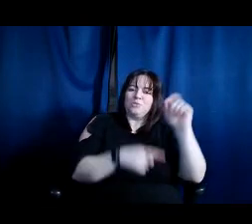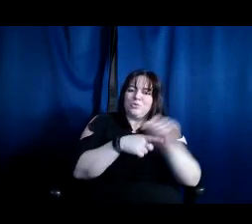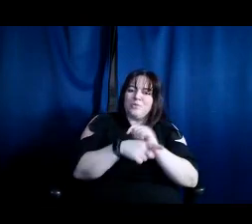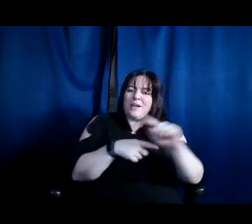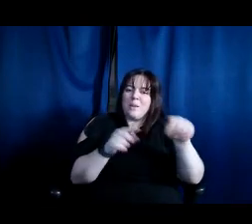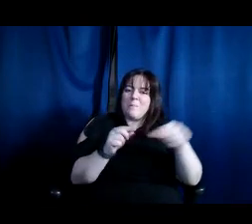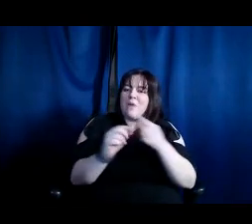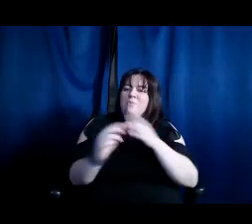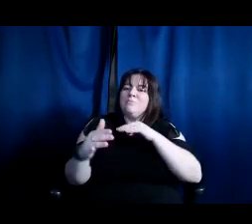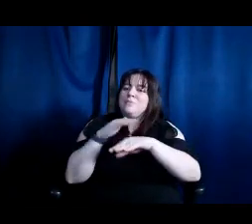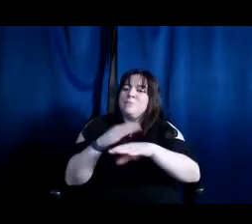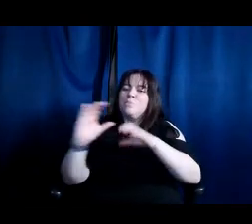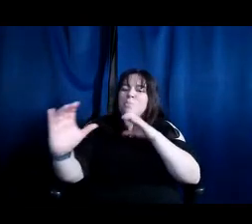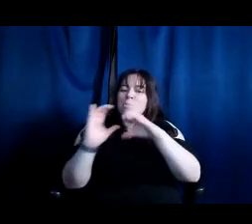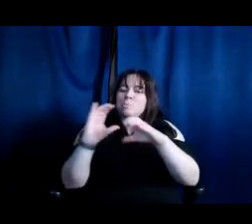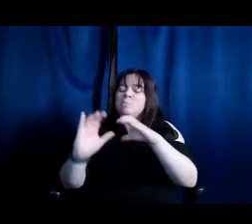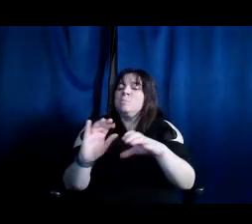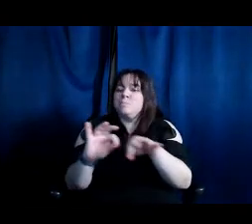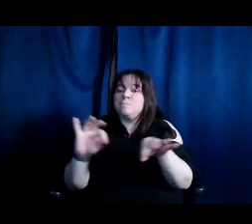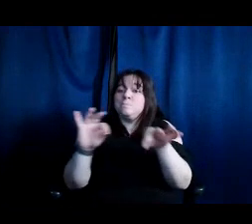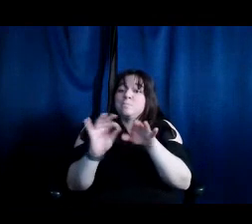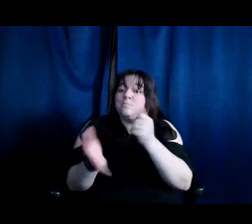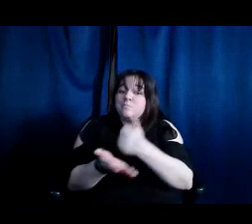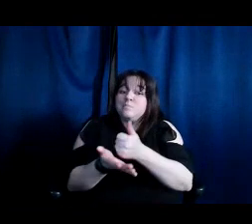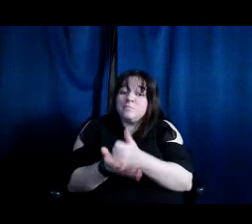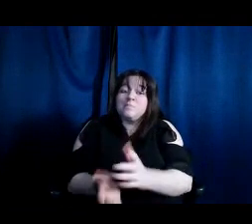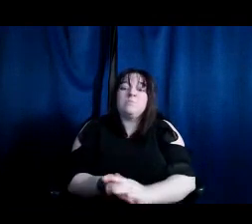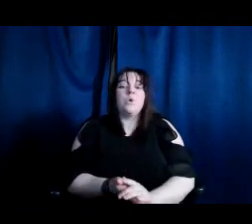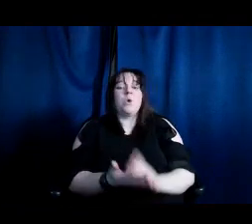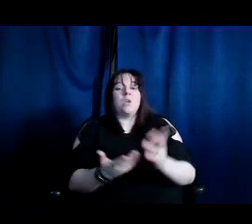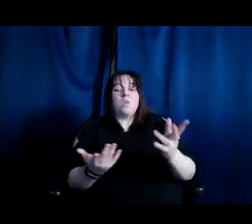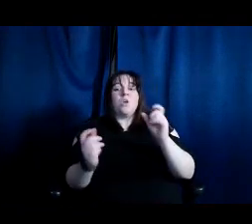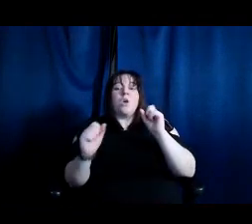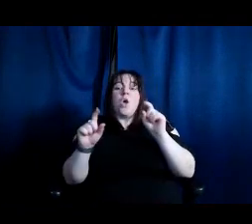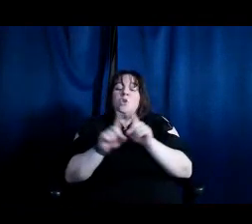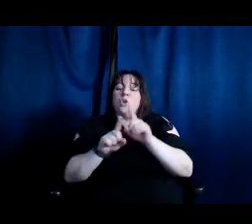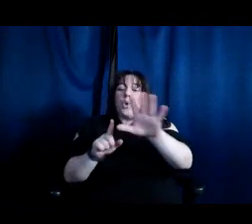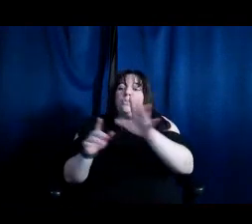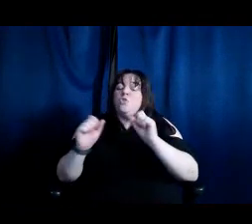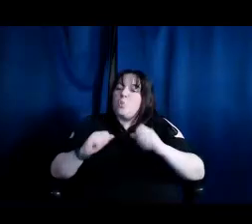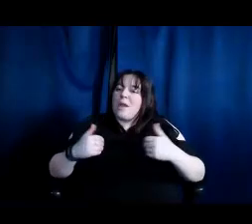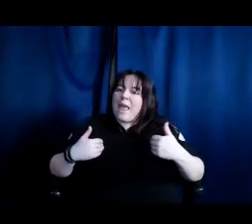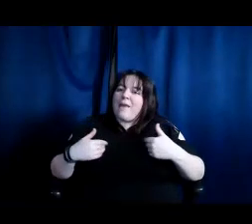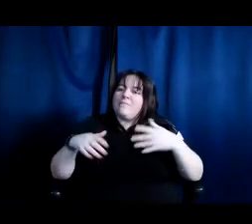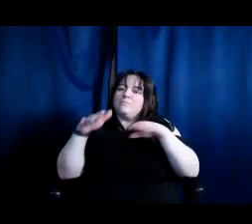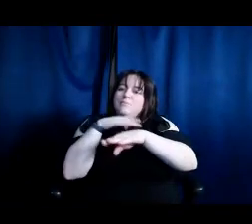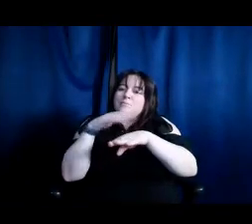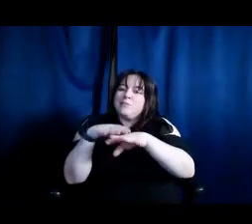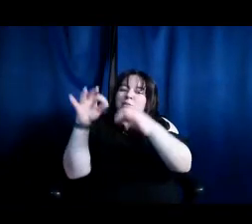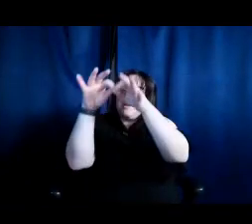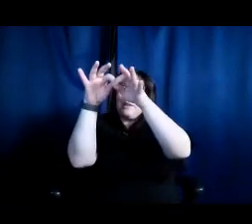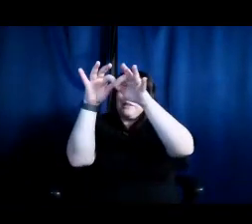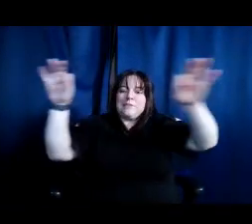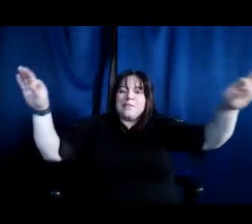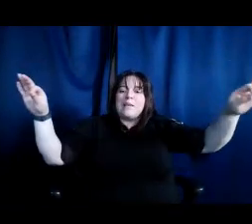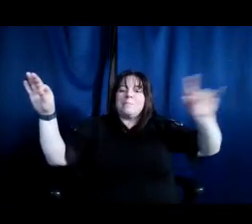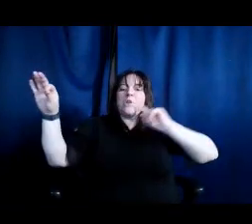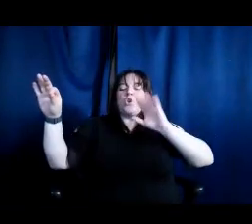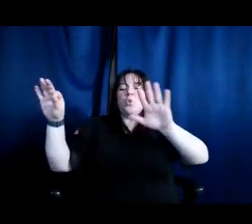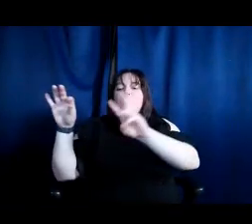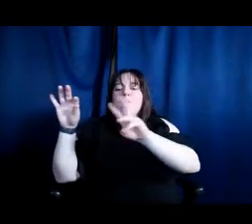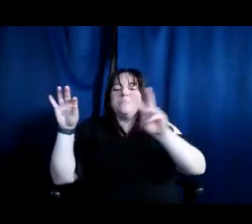consider including an accessibility statement on your website to provide information on the site's accessibility and include